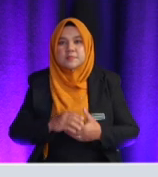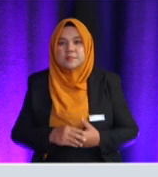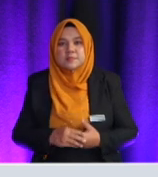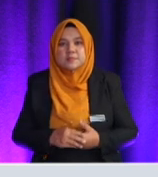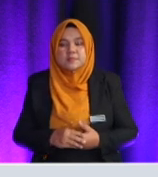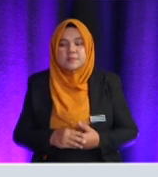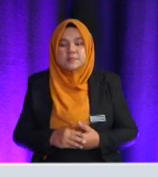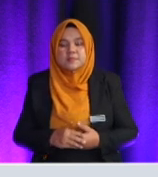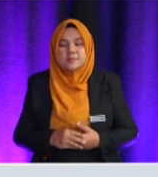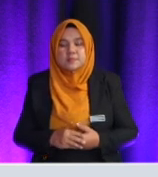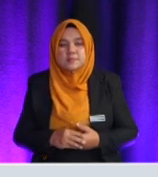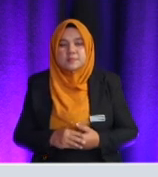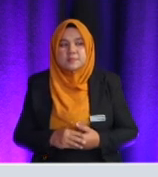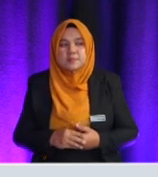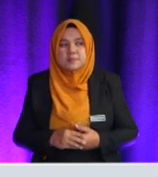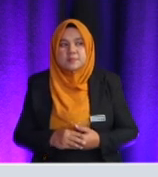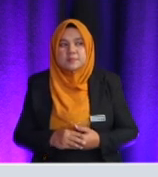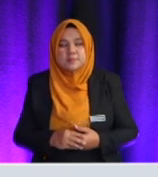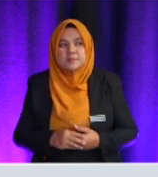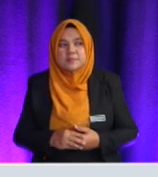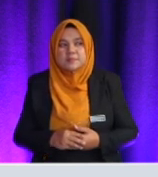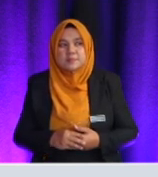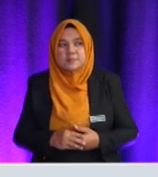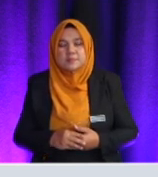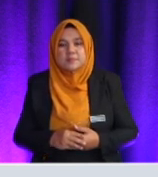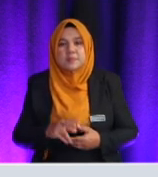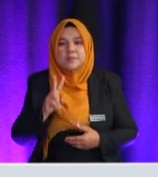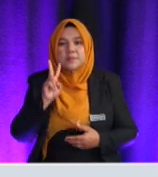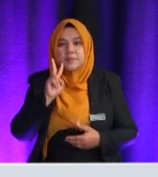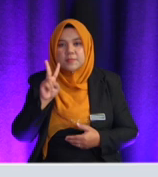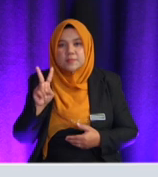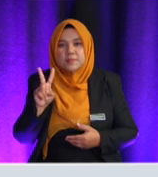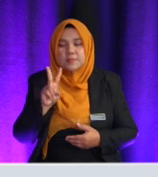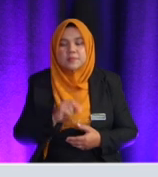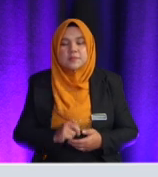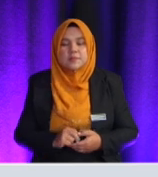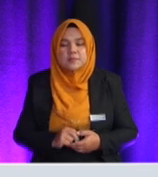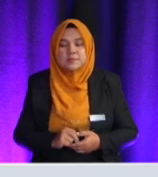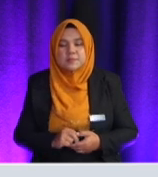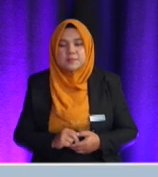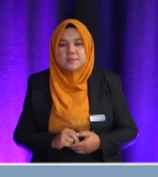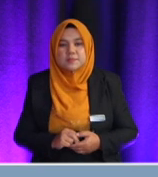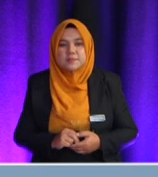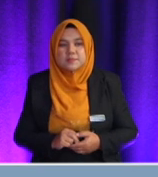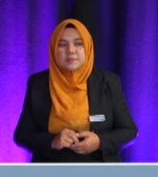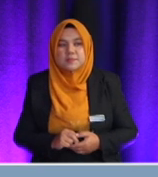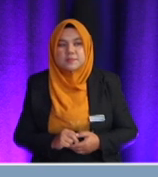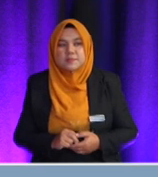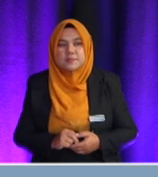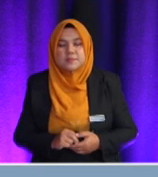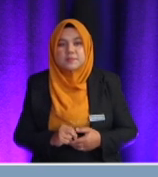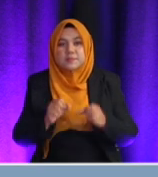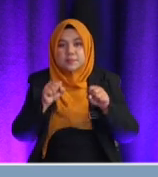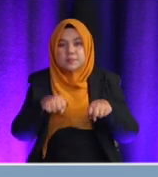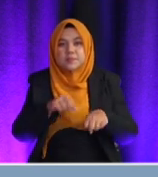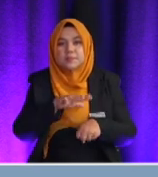Someone who doesn't eat meat. So what will be vegetarian. The answer? Oh, vegetarian. Wow. Mm-hmm. Can you spell the word